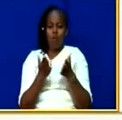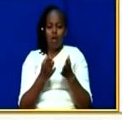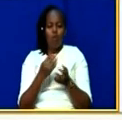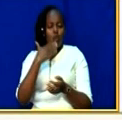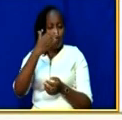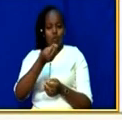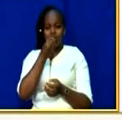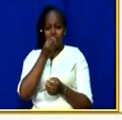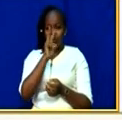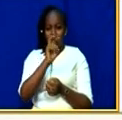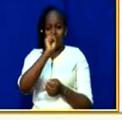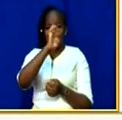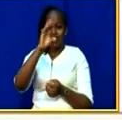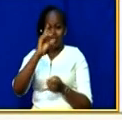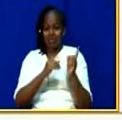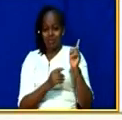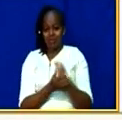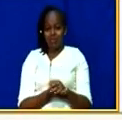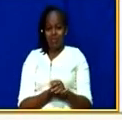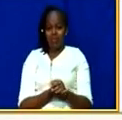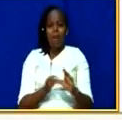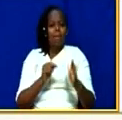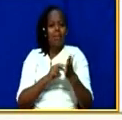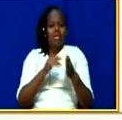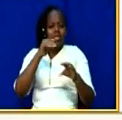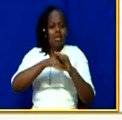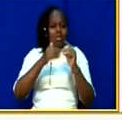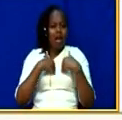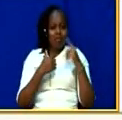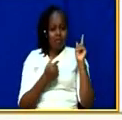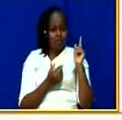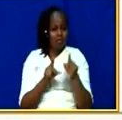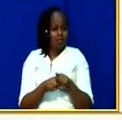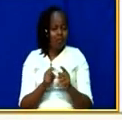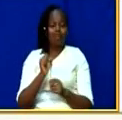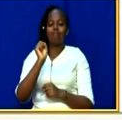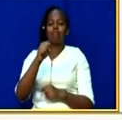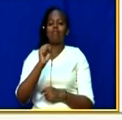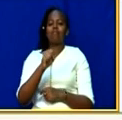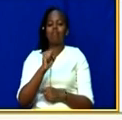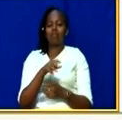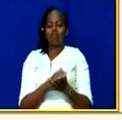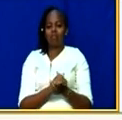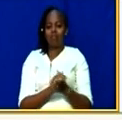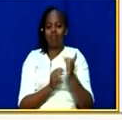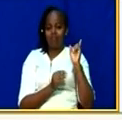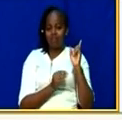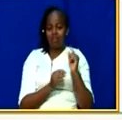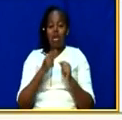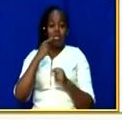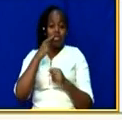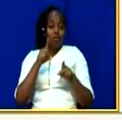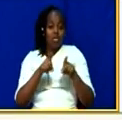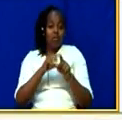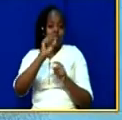Look at those seeds. Whoa! So that is what is packed. That is what is packed inside Inside there. here? Yes, those are the carrot seeds.